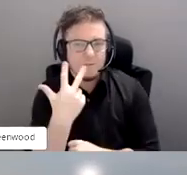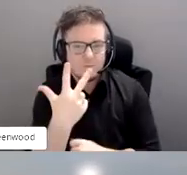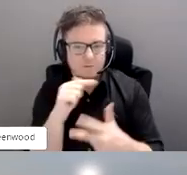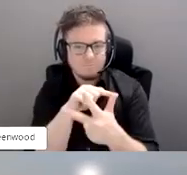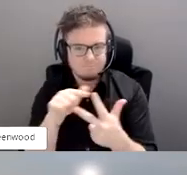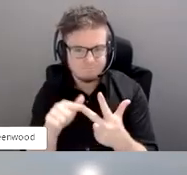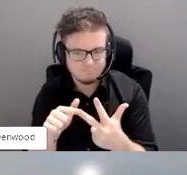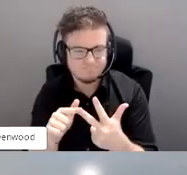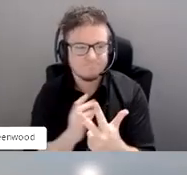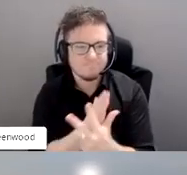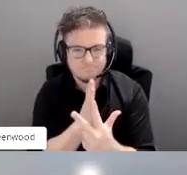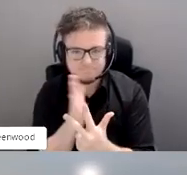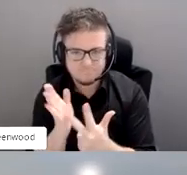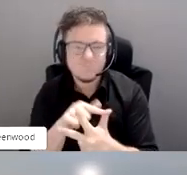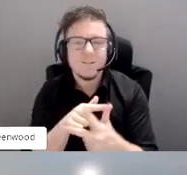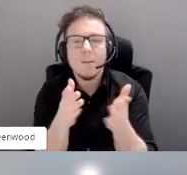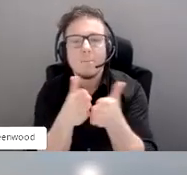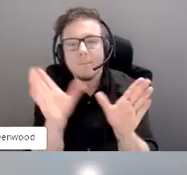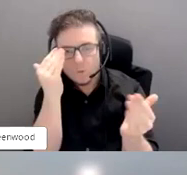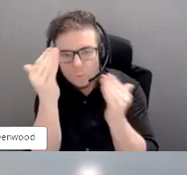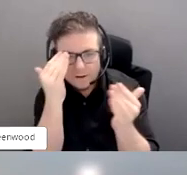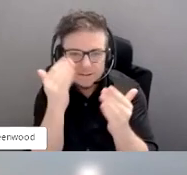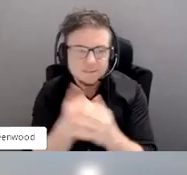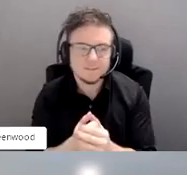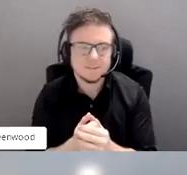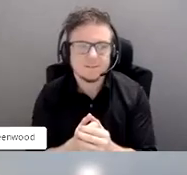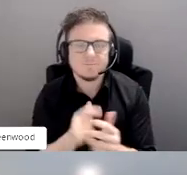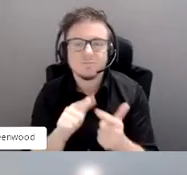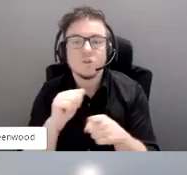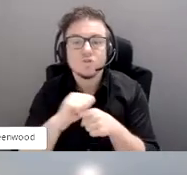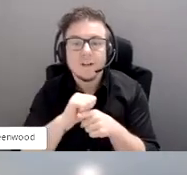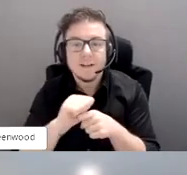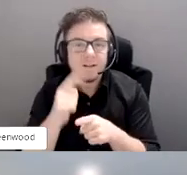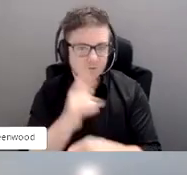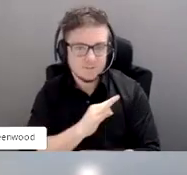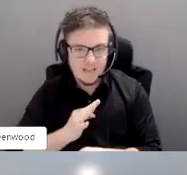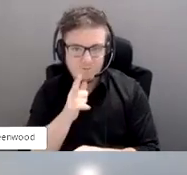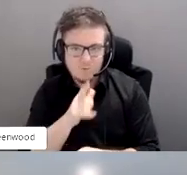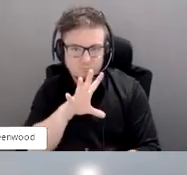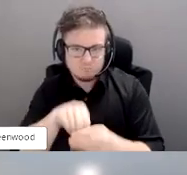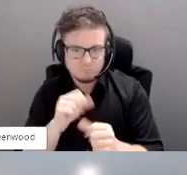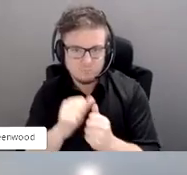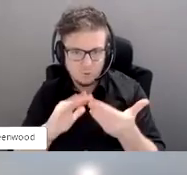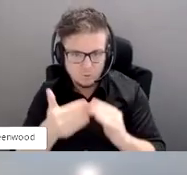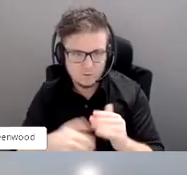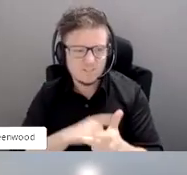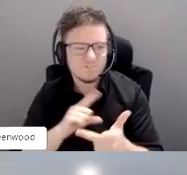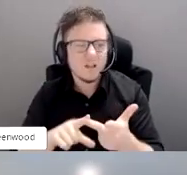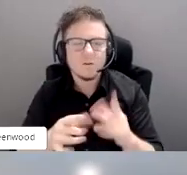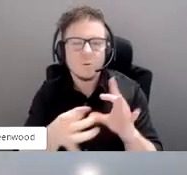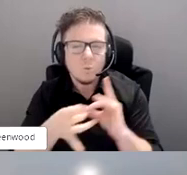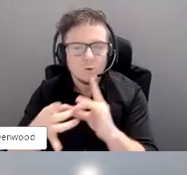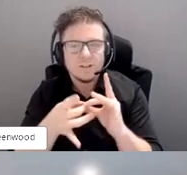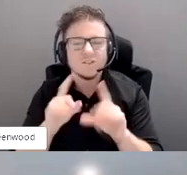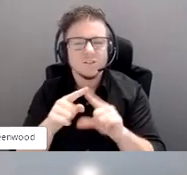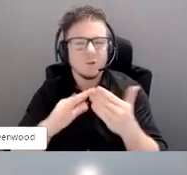that strategy: public awareness, training for staff, and then we work to coordinate services. And as